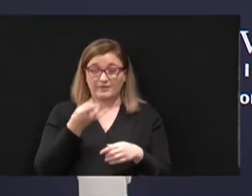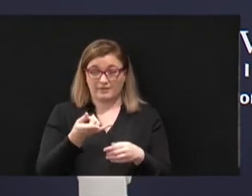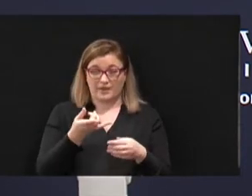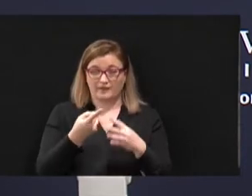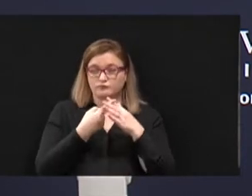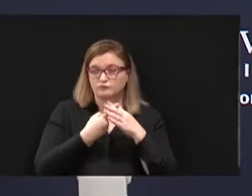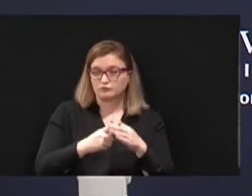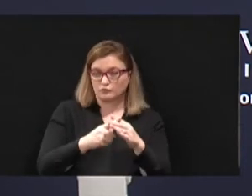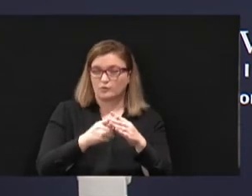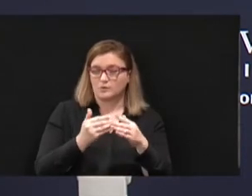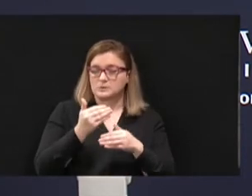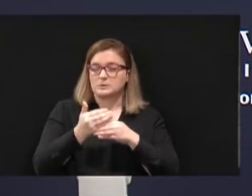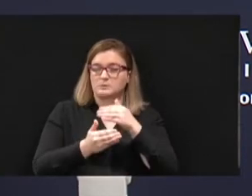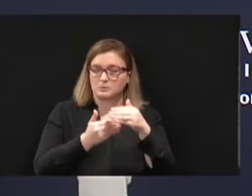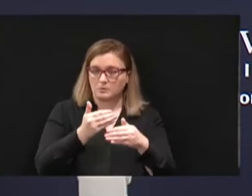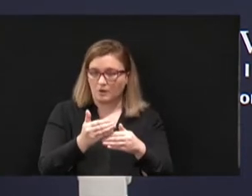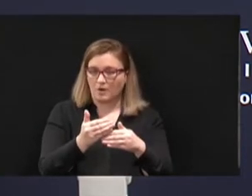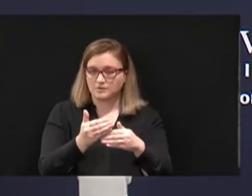know.